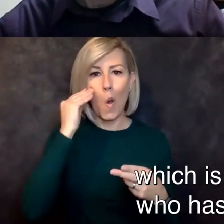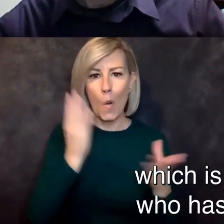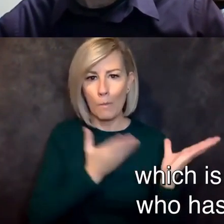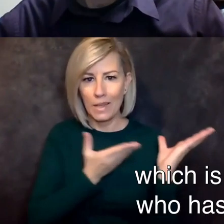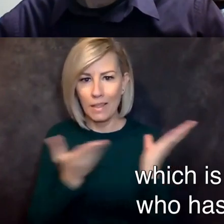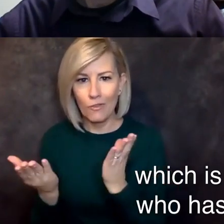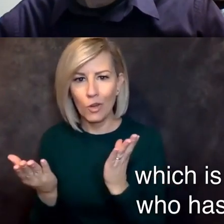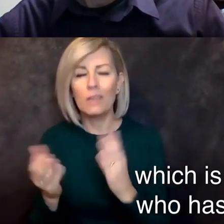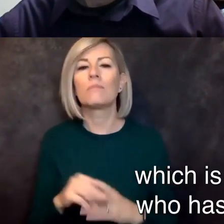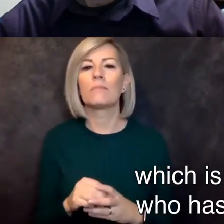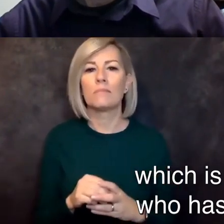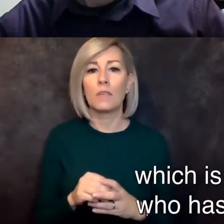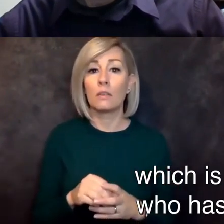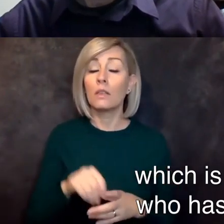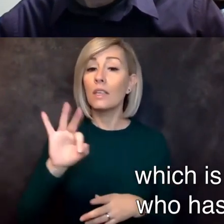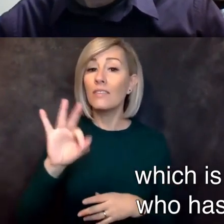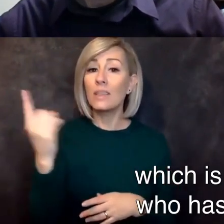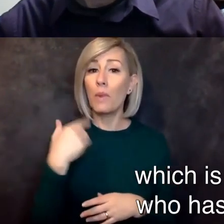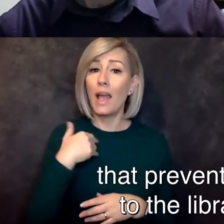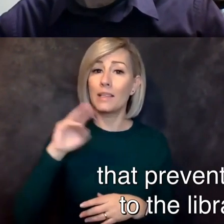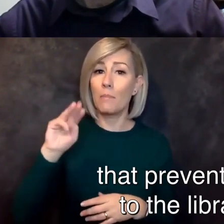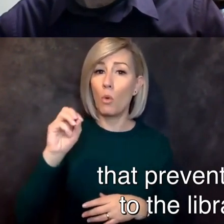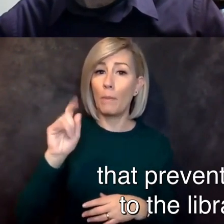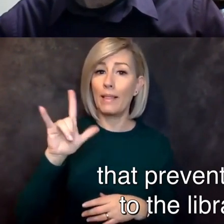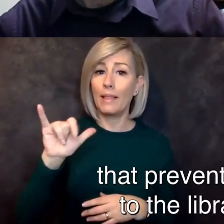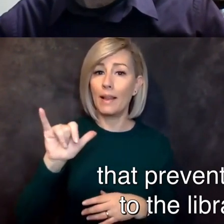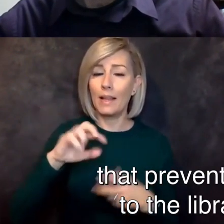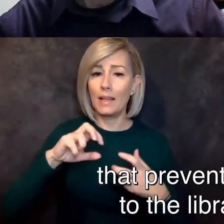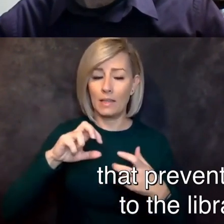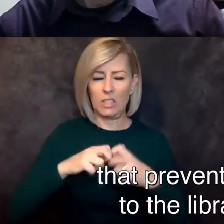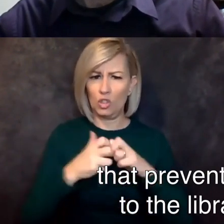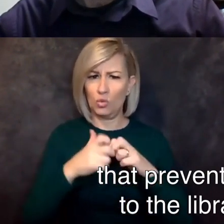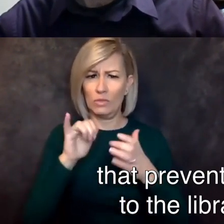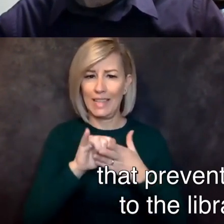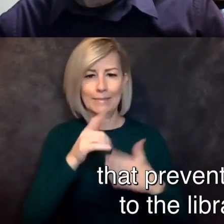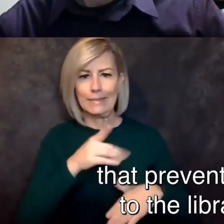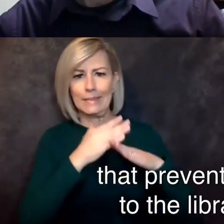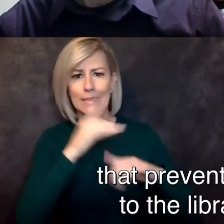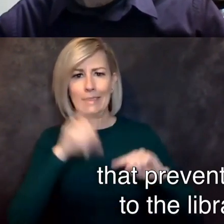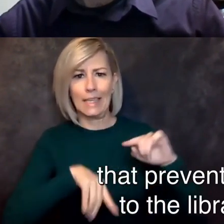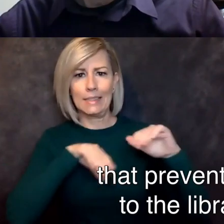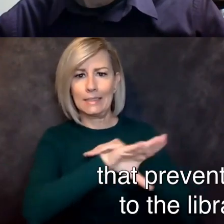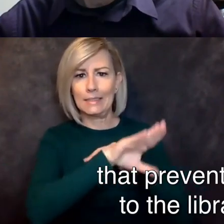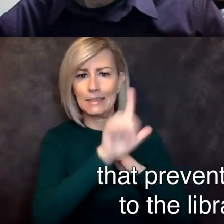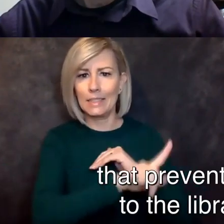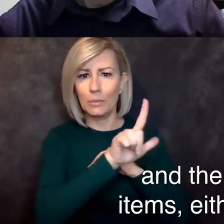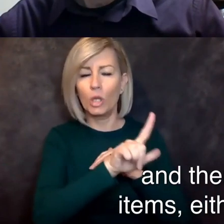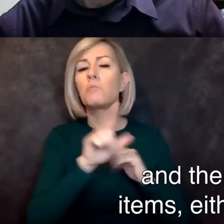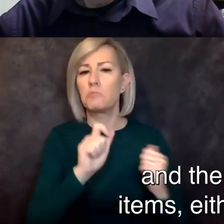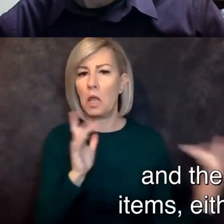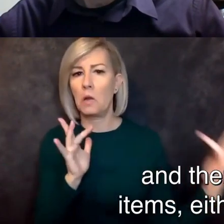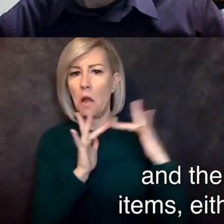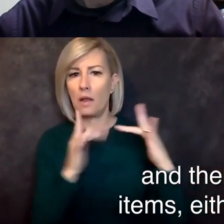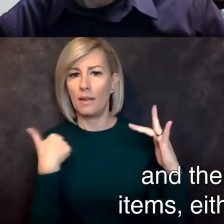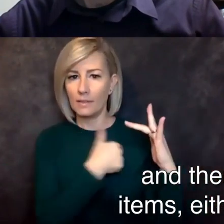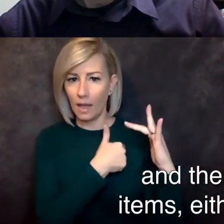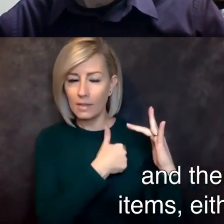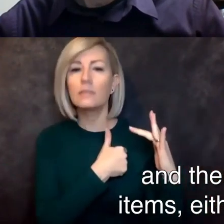which is where someone who has a mobility issue that prevents them from coming to the library can contact us and then